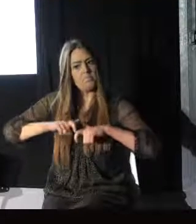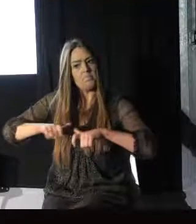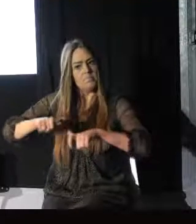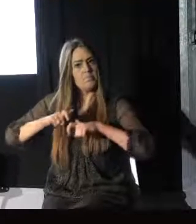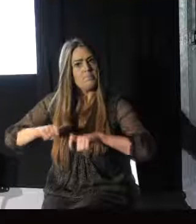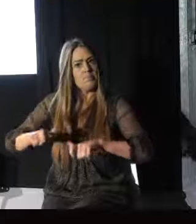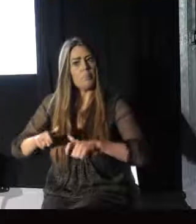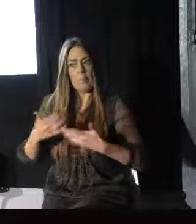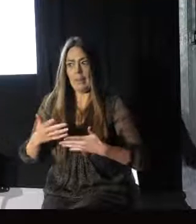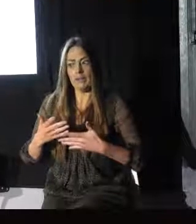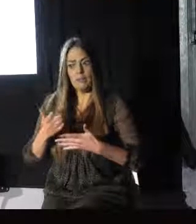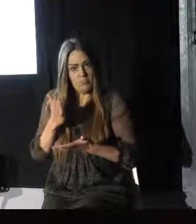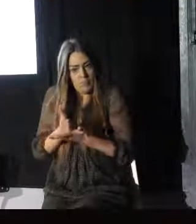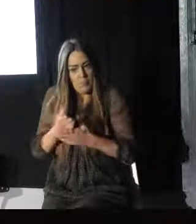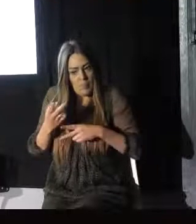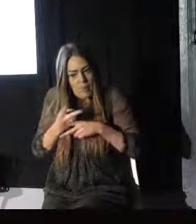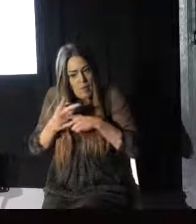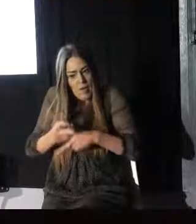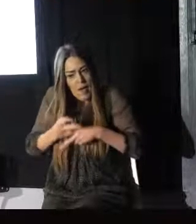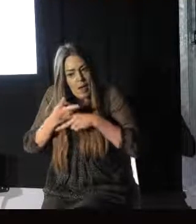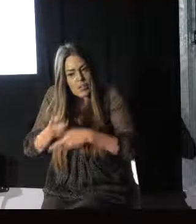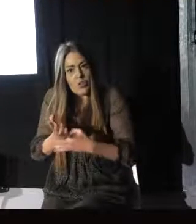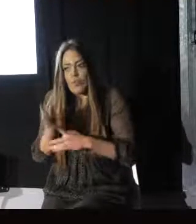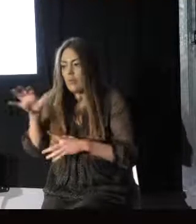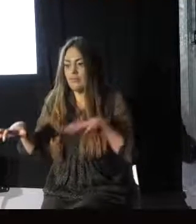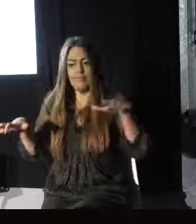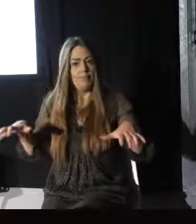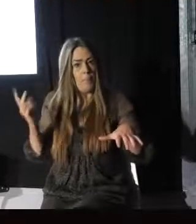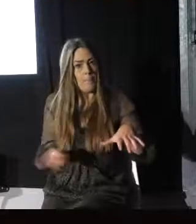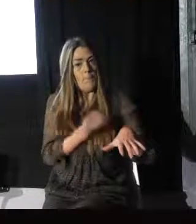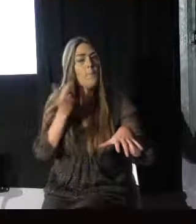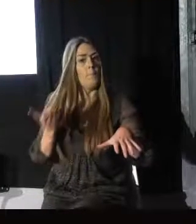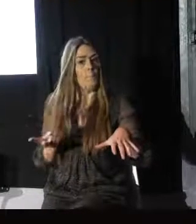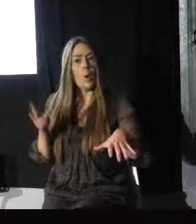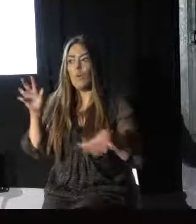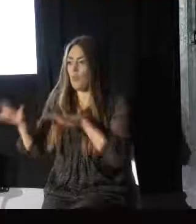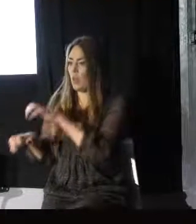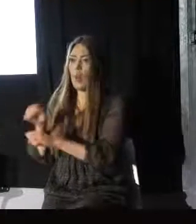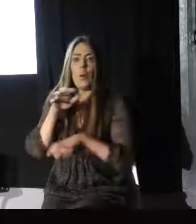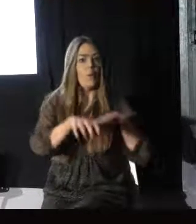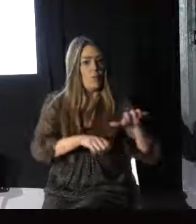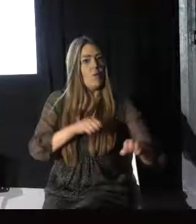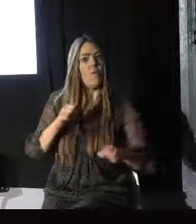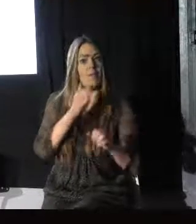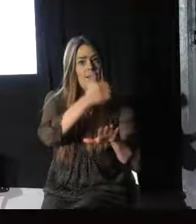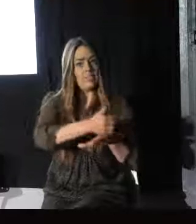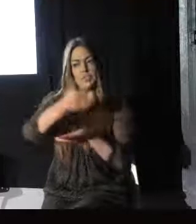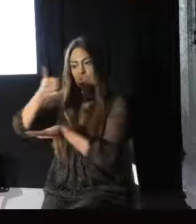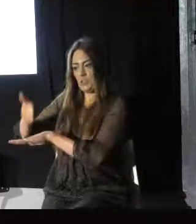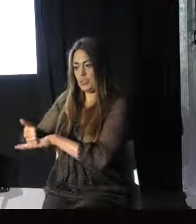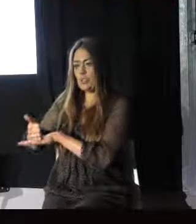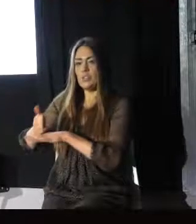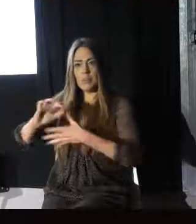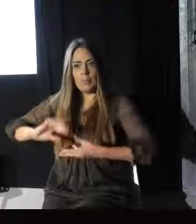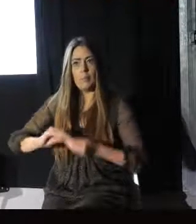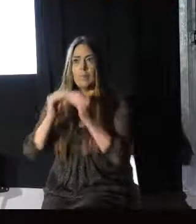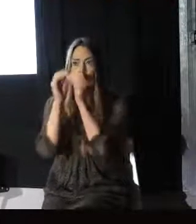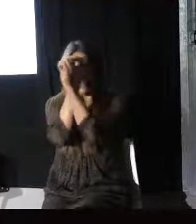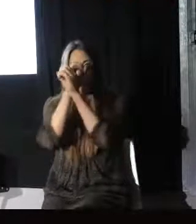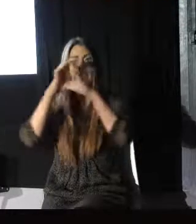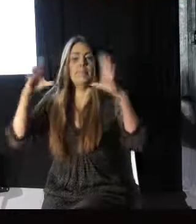actively nurtured in these institutions. These are colonial institutions reimagined